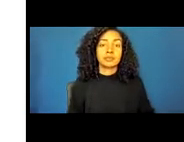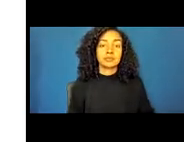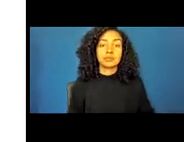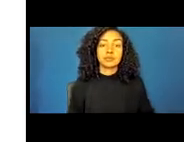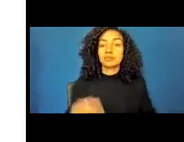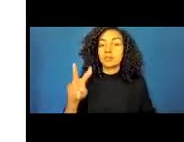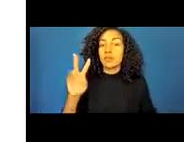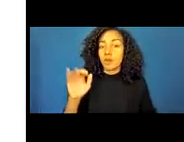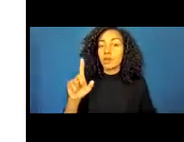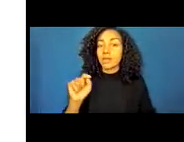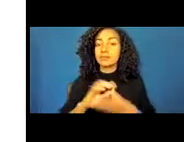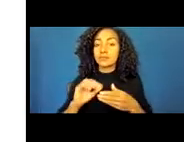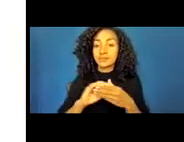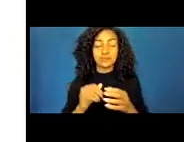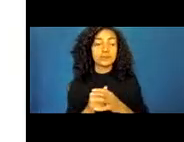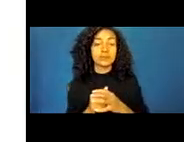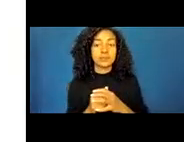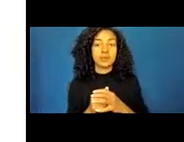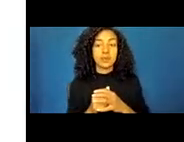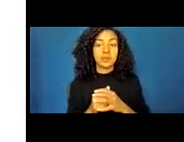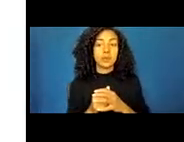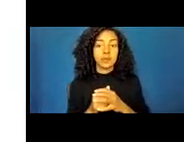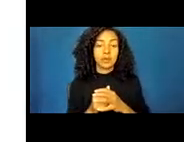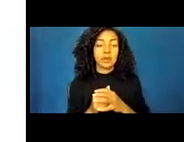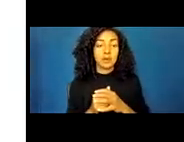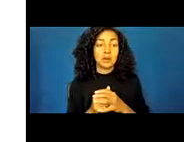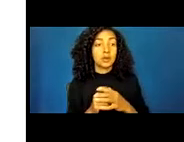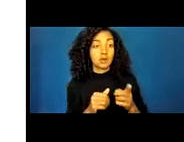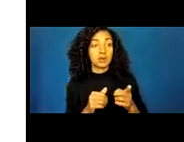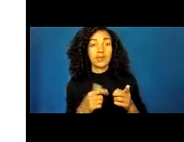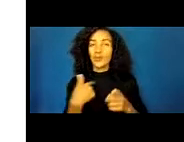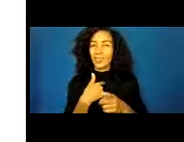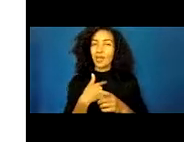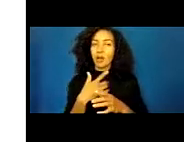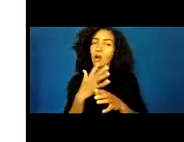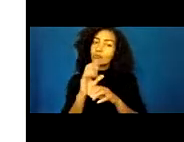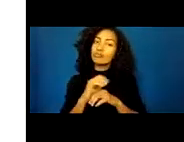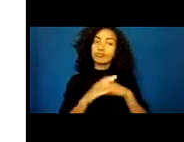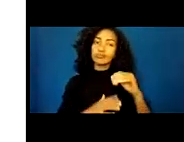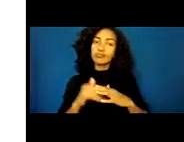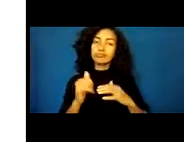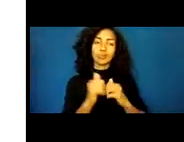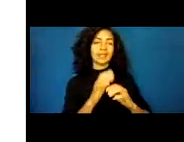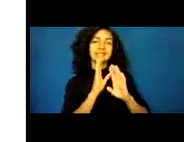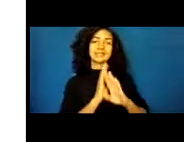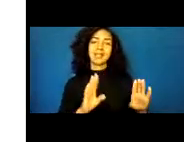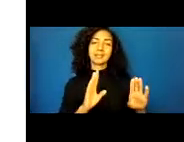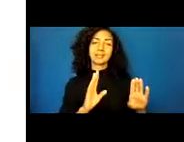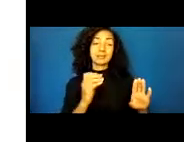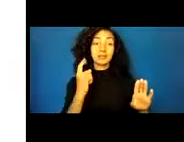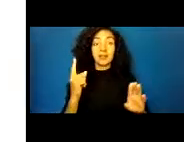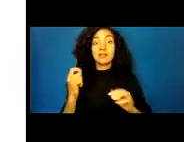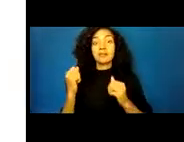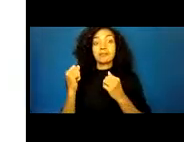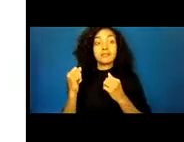And so we are very comfortable with silence. In many cultures, responses are more